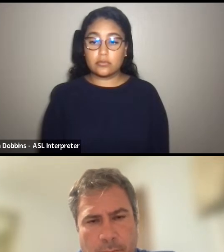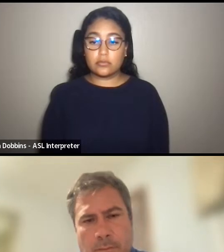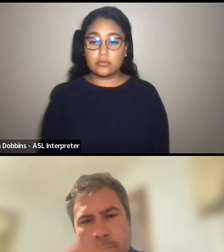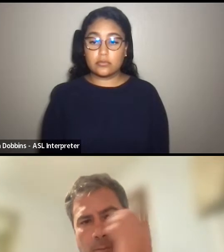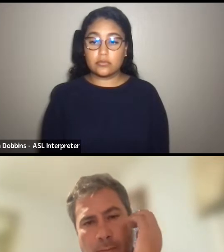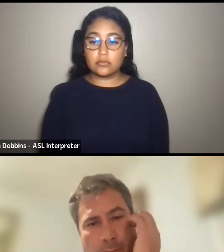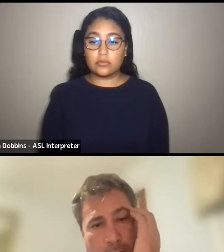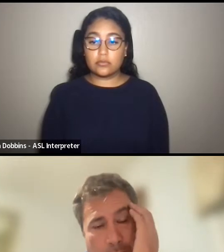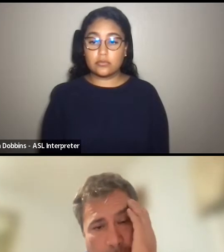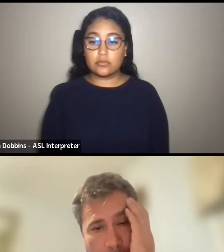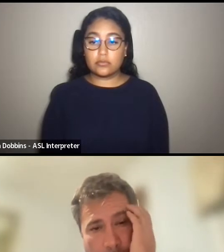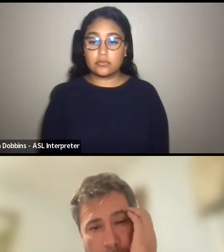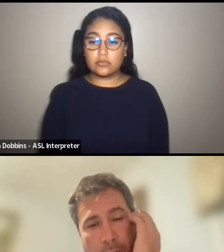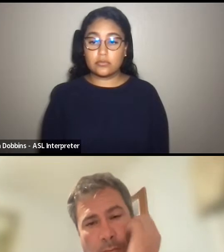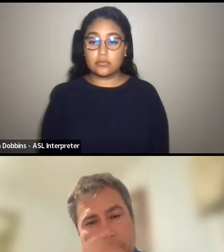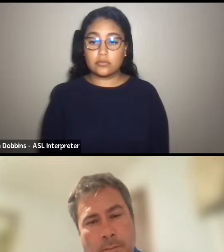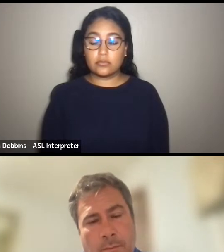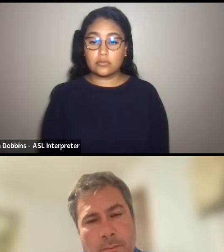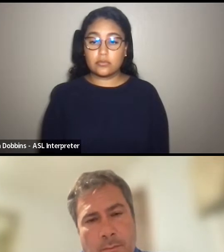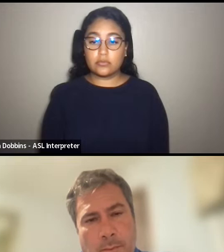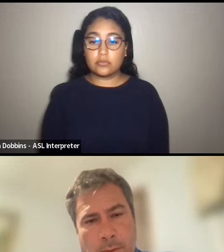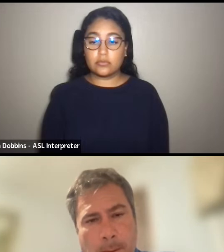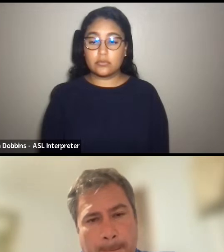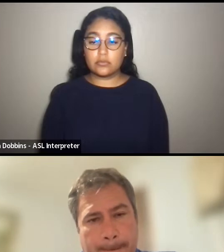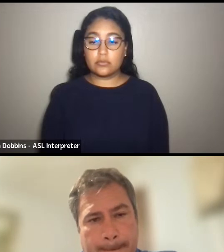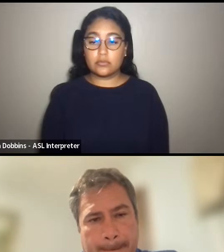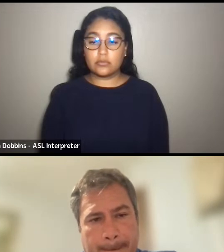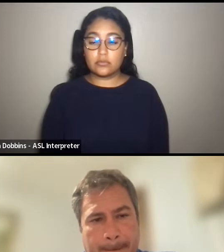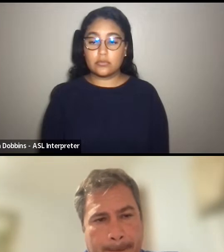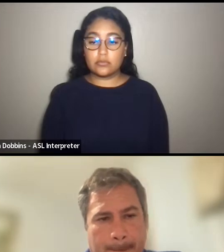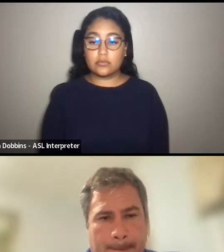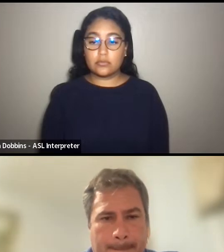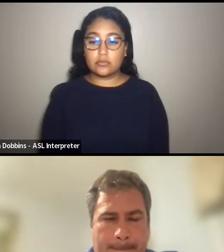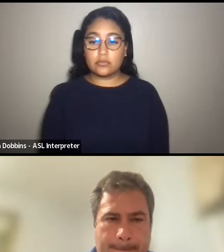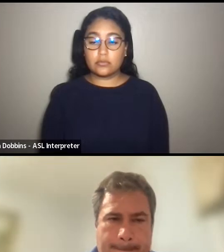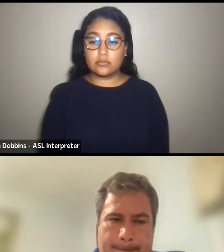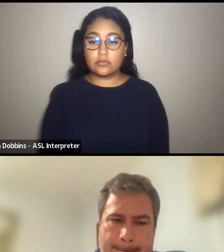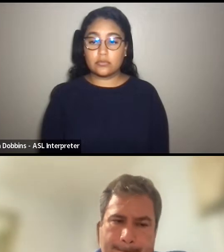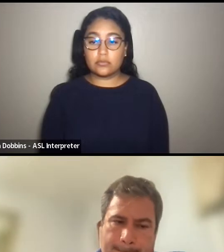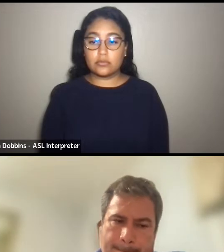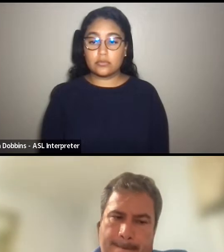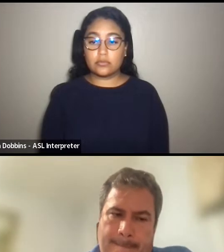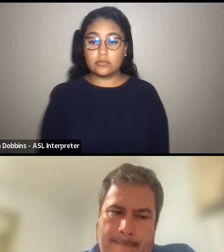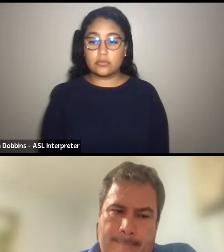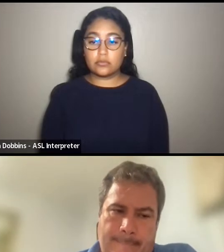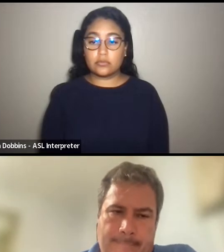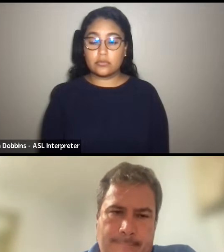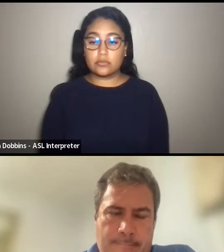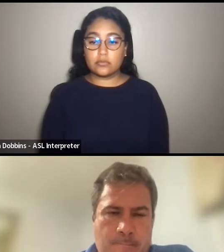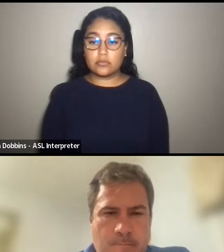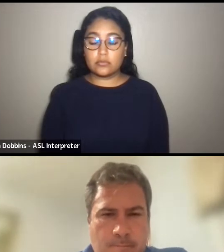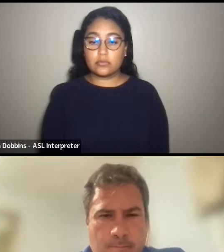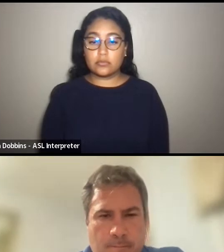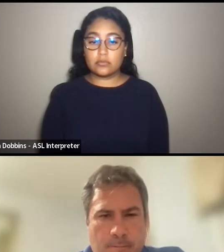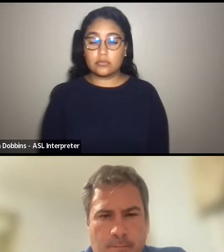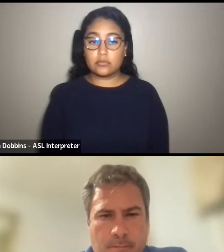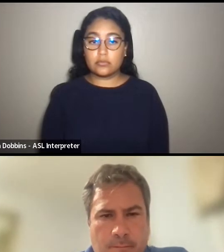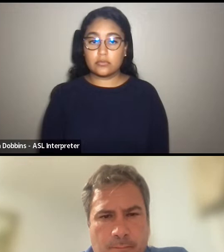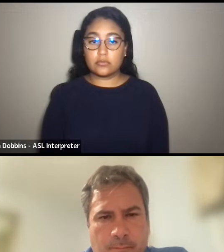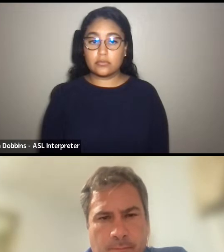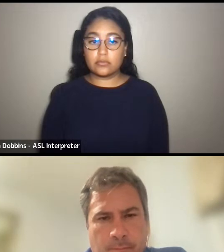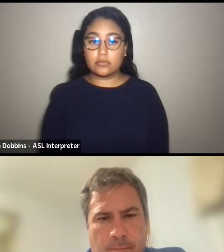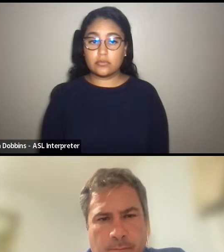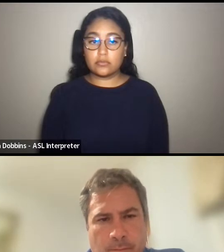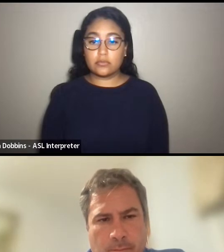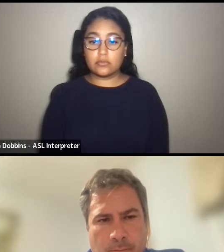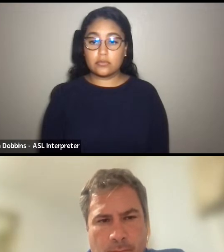anything, but I wanted to express my thoughts. I think we work hard to provide